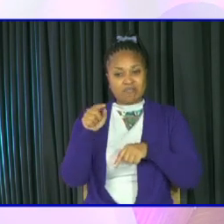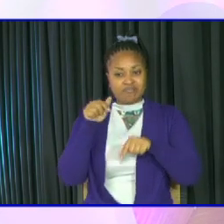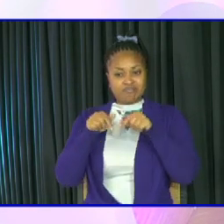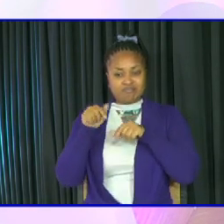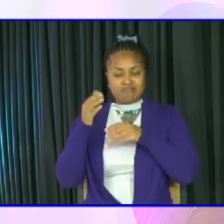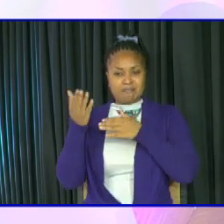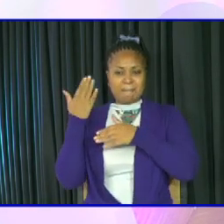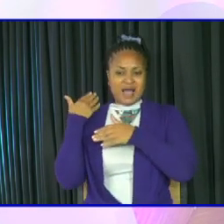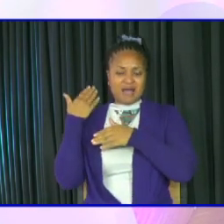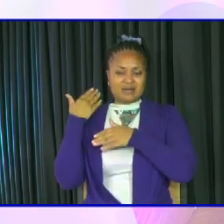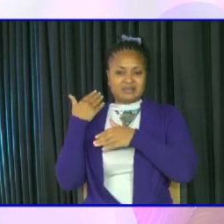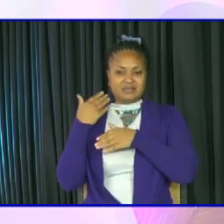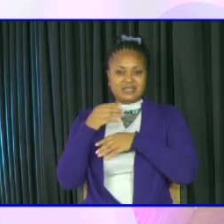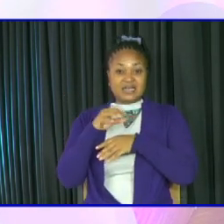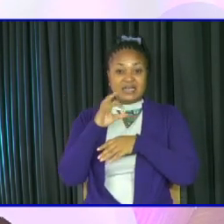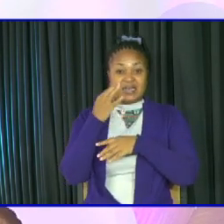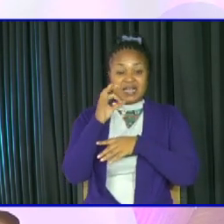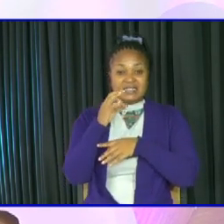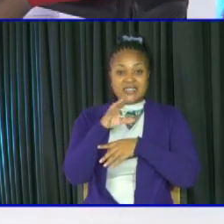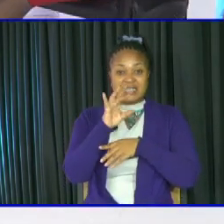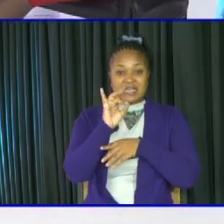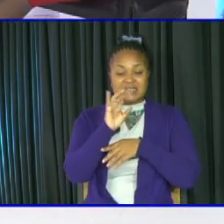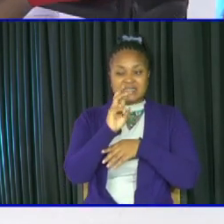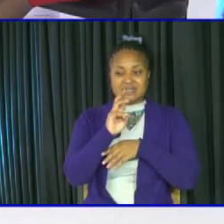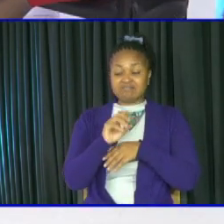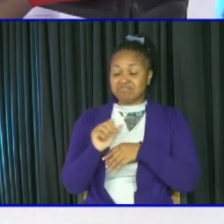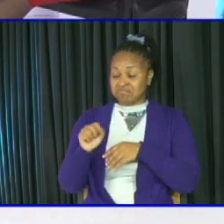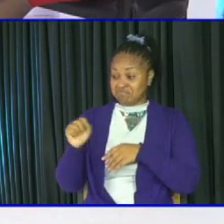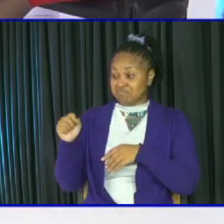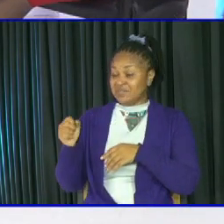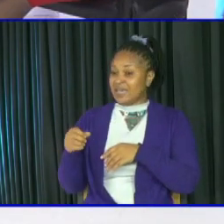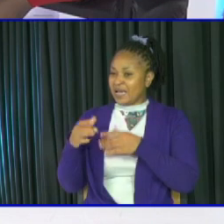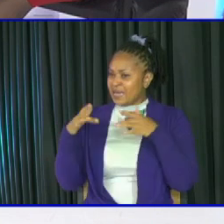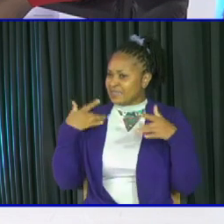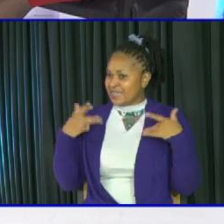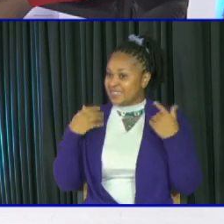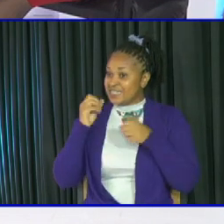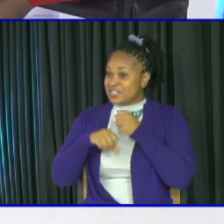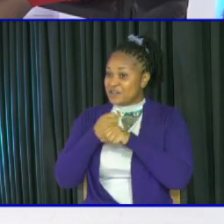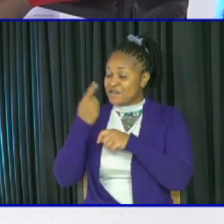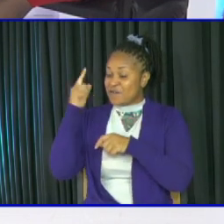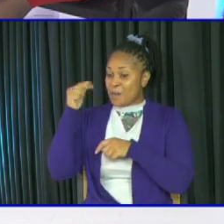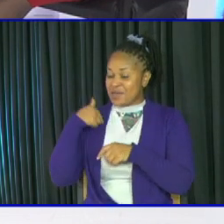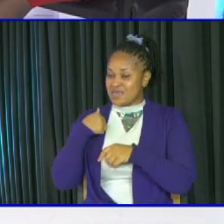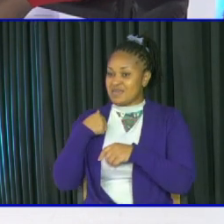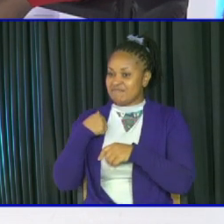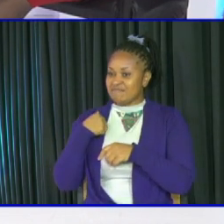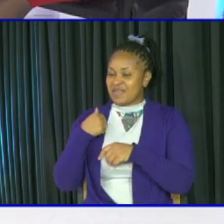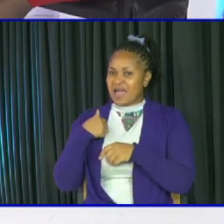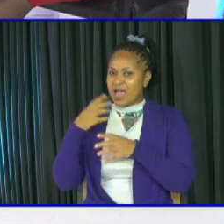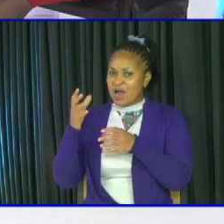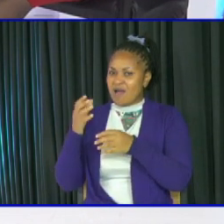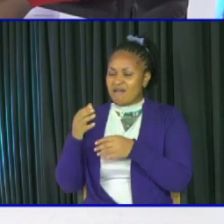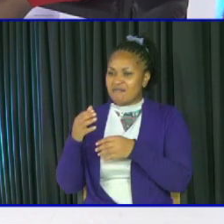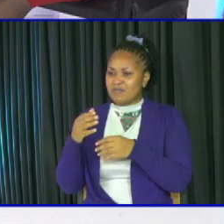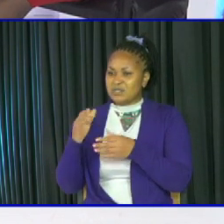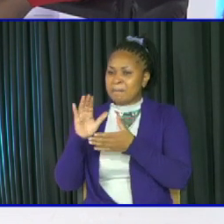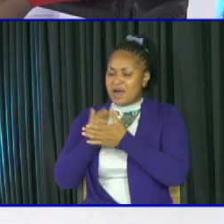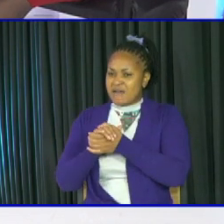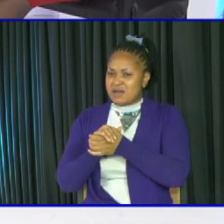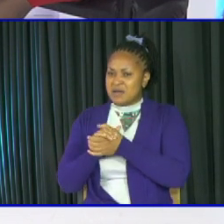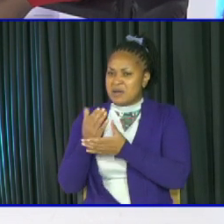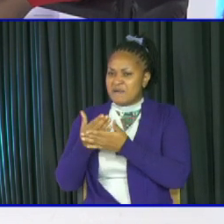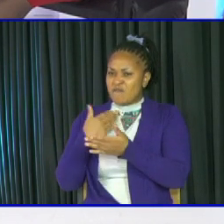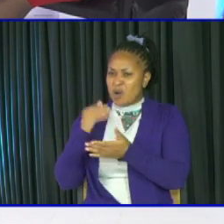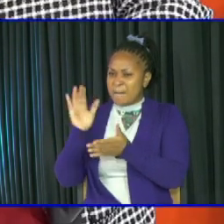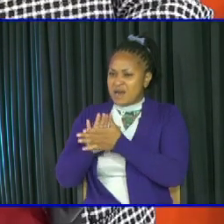1986. Yes, sir. An exciting year for me. The year when I got married. But just before I got married, sir, I had an experience going to